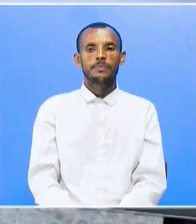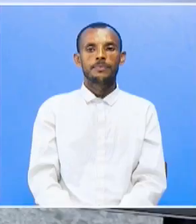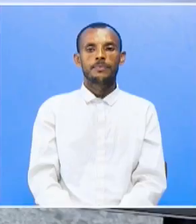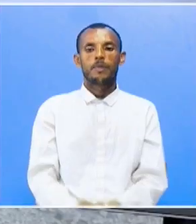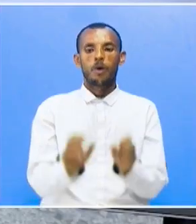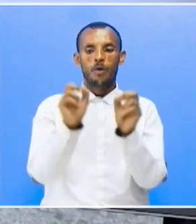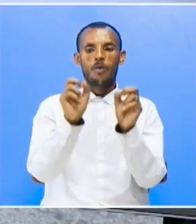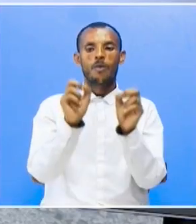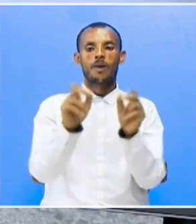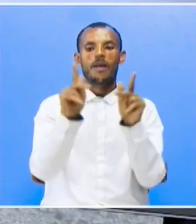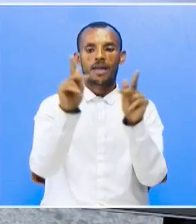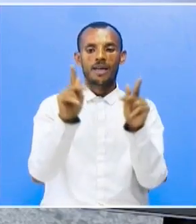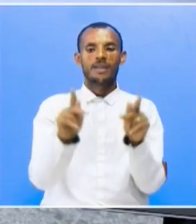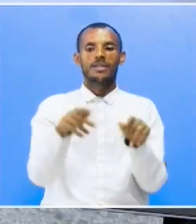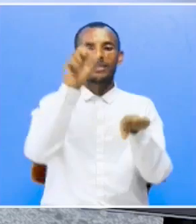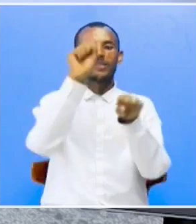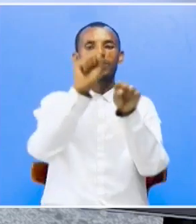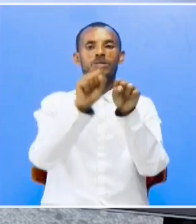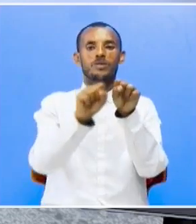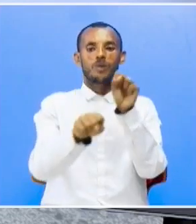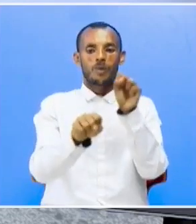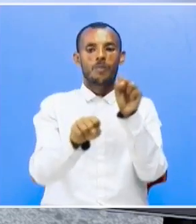Okay, so